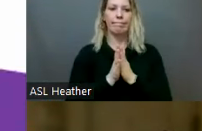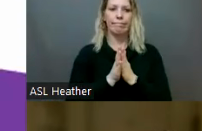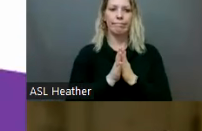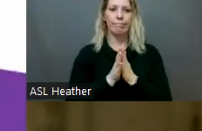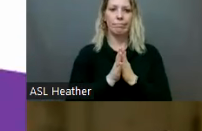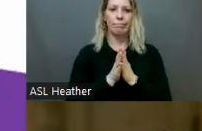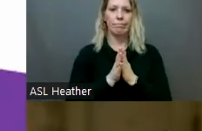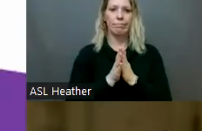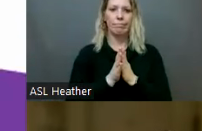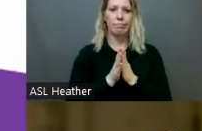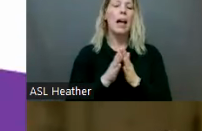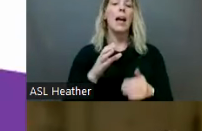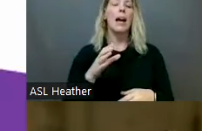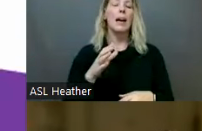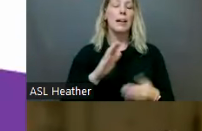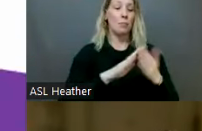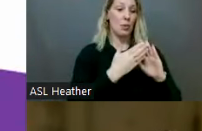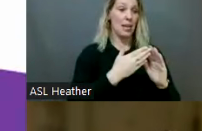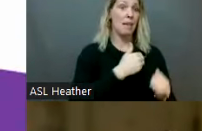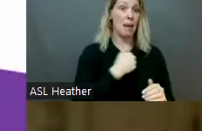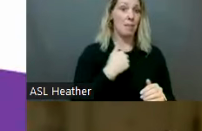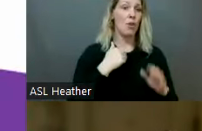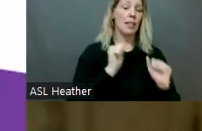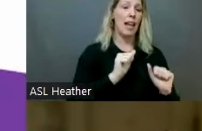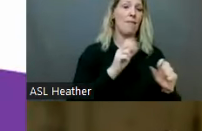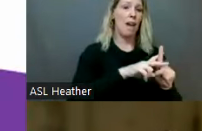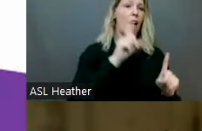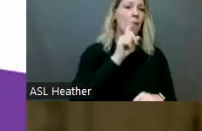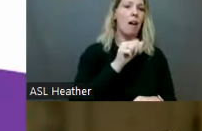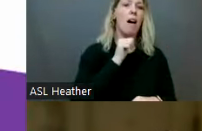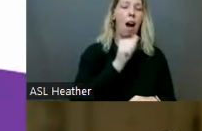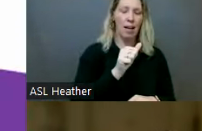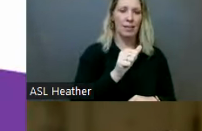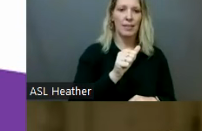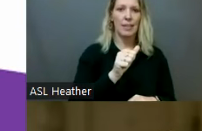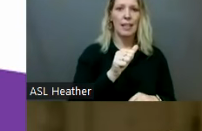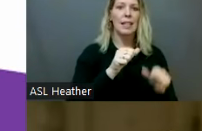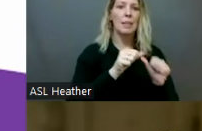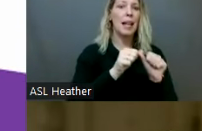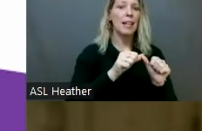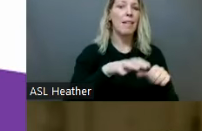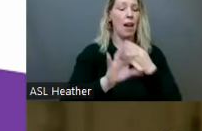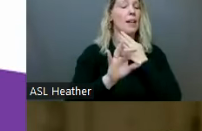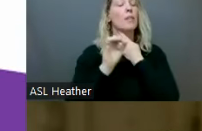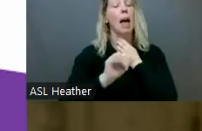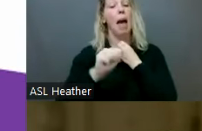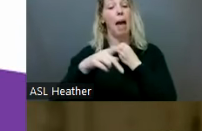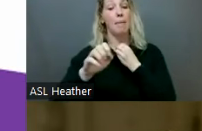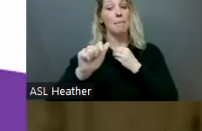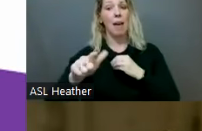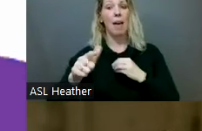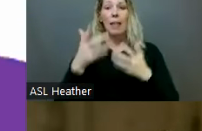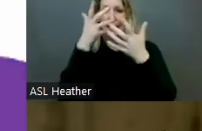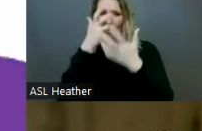they can community member can file them for non-substantiated findings, right? So the officer has that option as well. And that brings us to the appeals in the deep purple section,